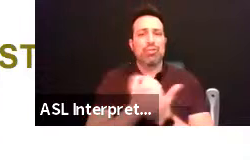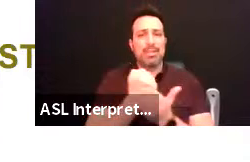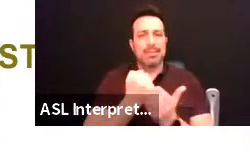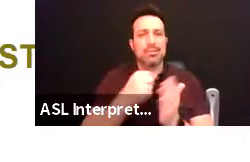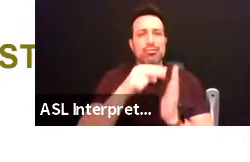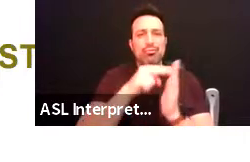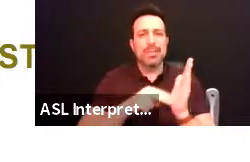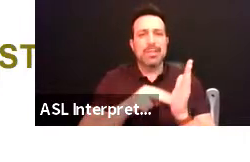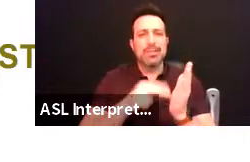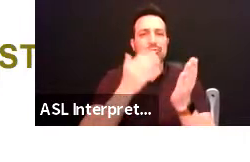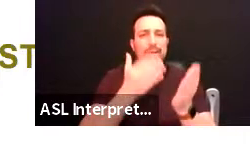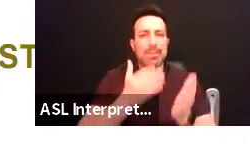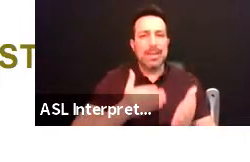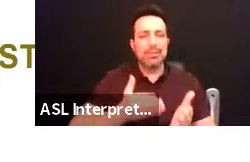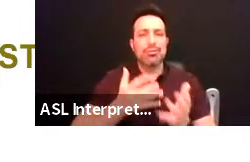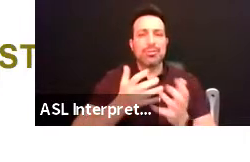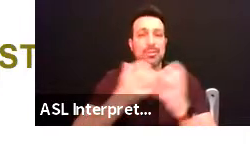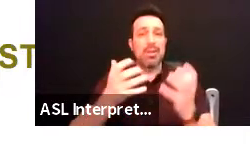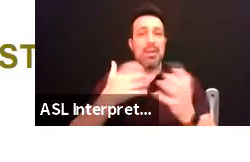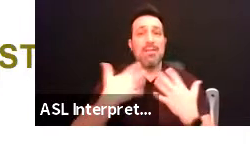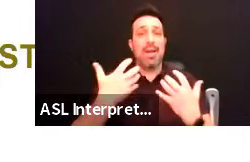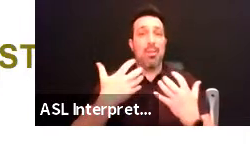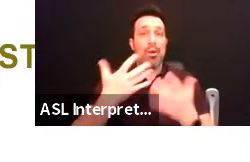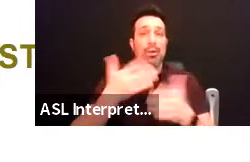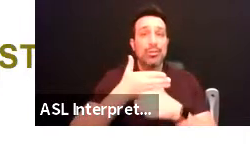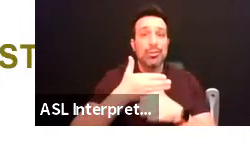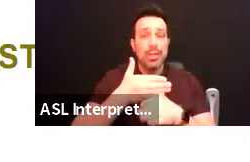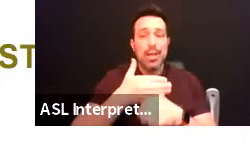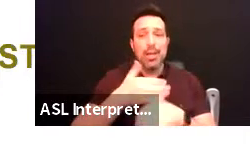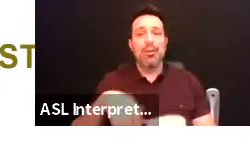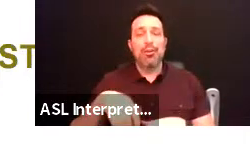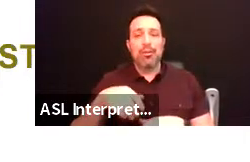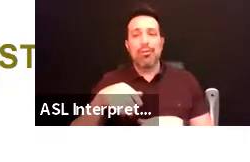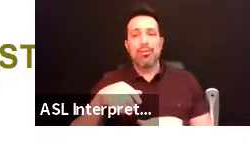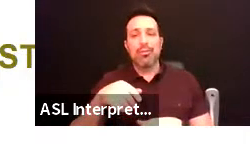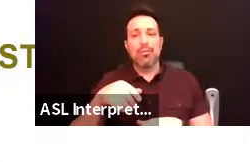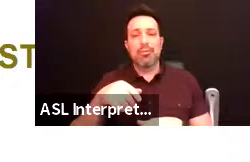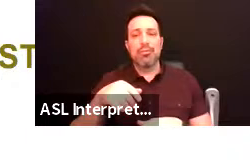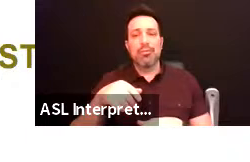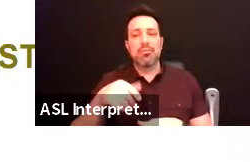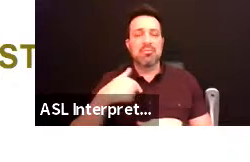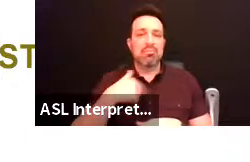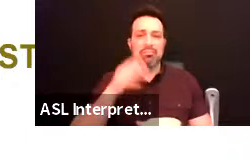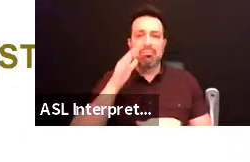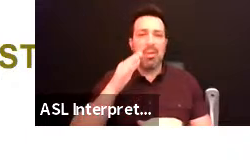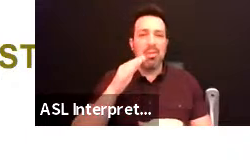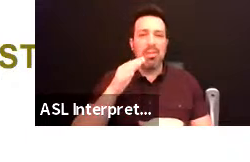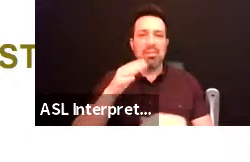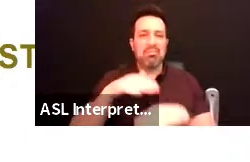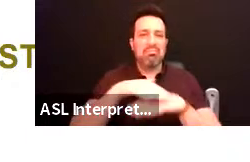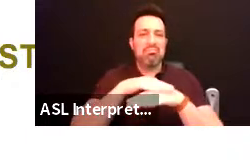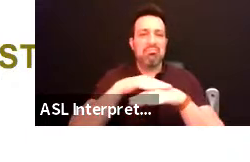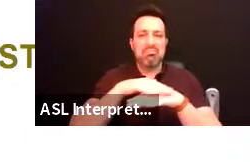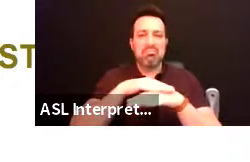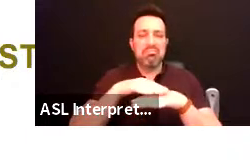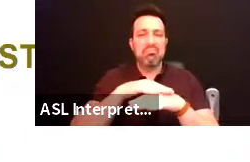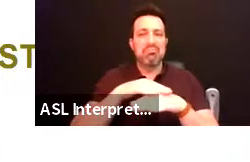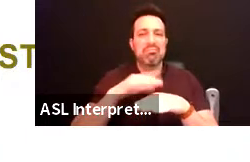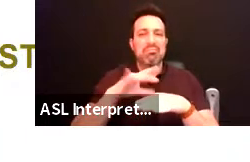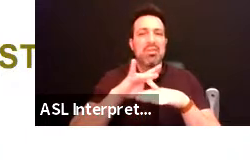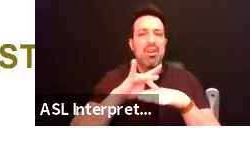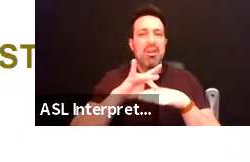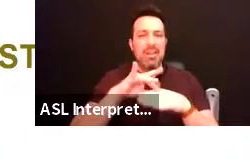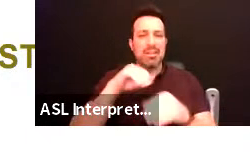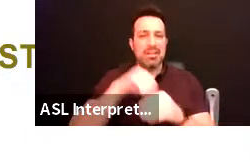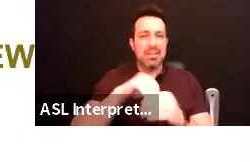read the recommendations. A lot of what I want to share, I'm going to just skim the surface of content that's